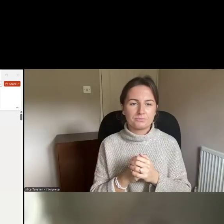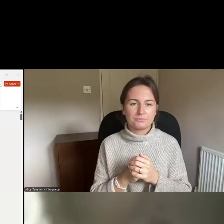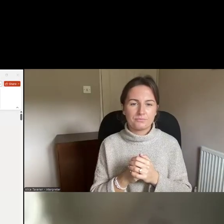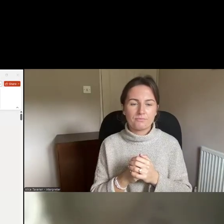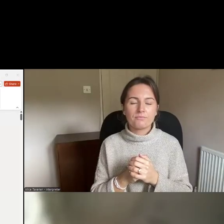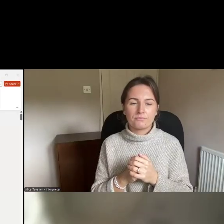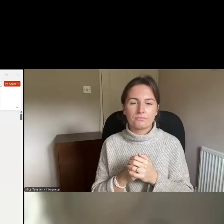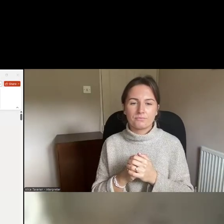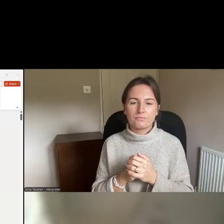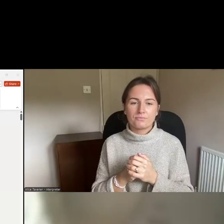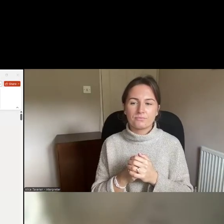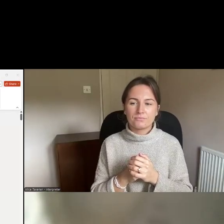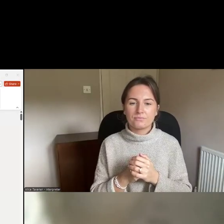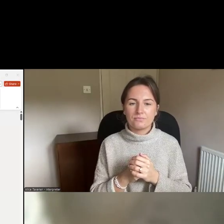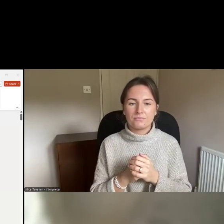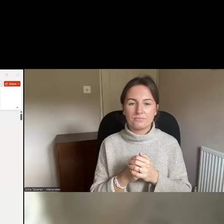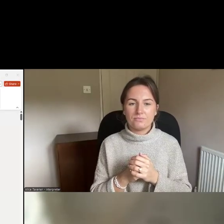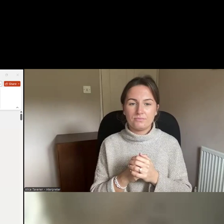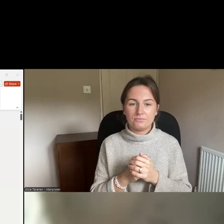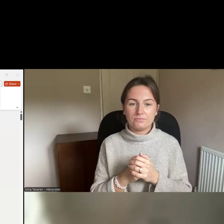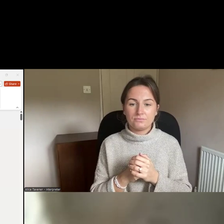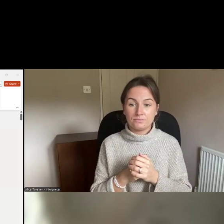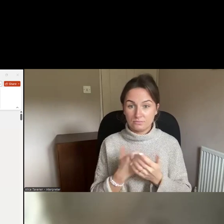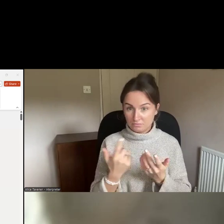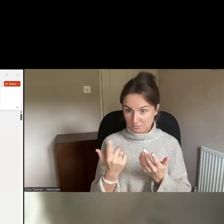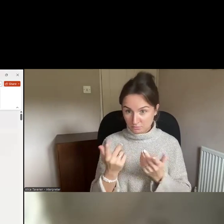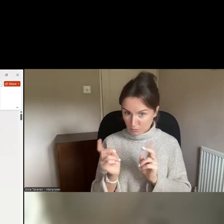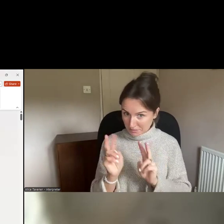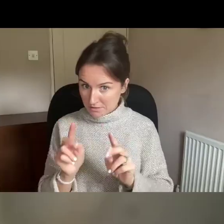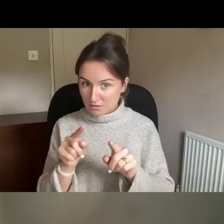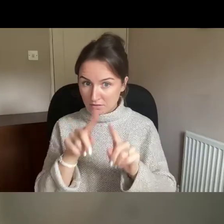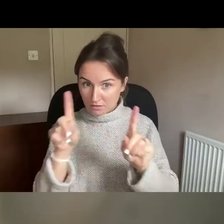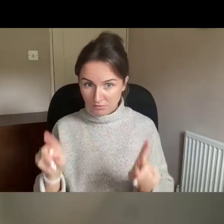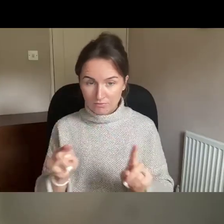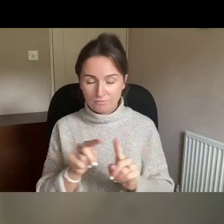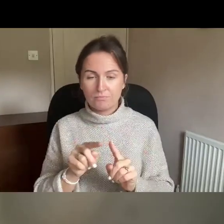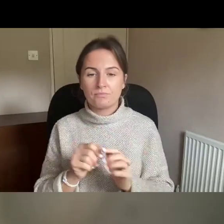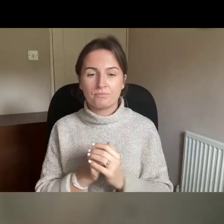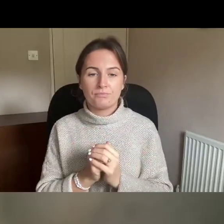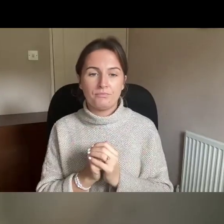So hopefully you can all see that.